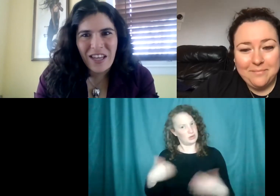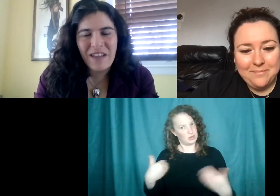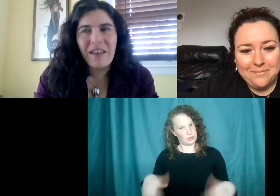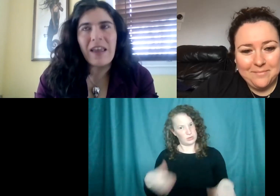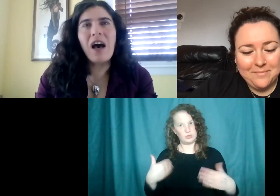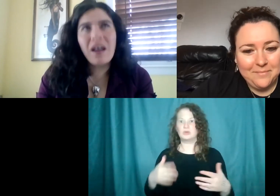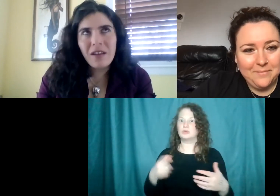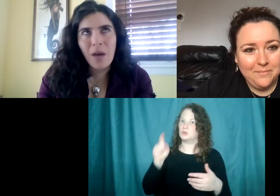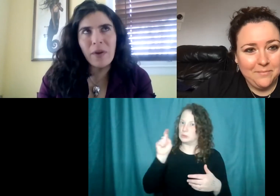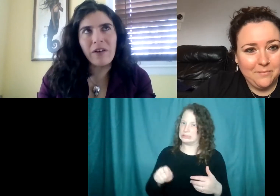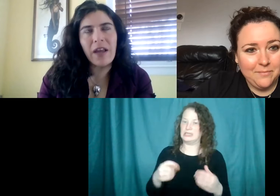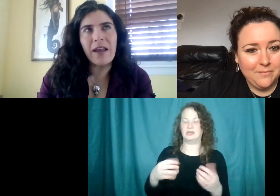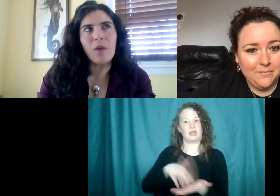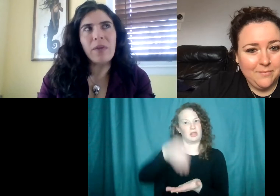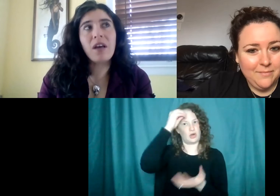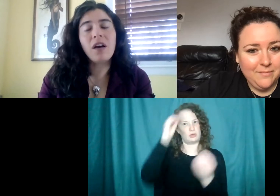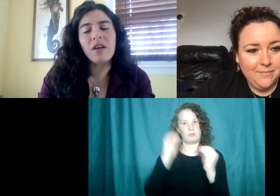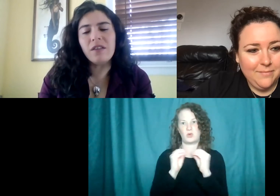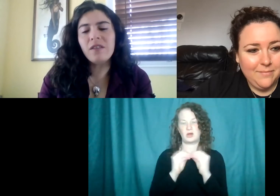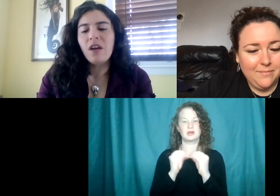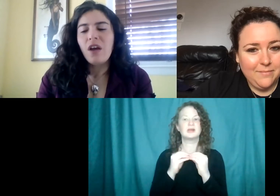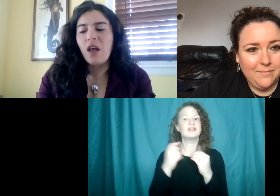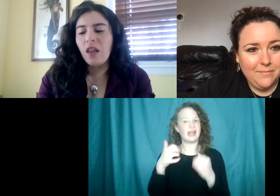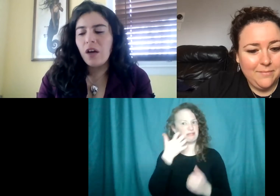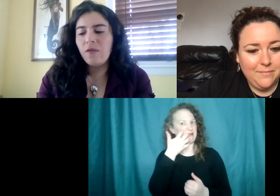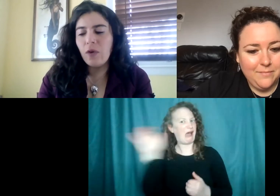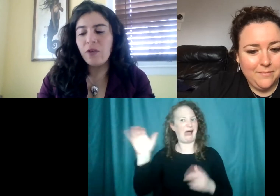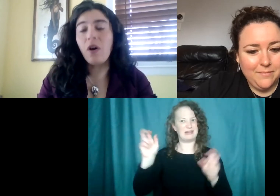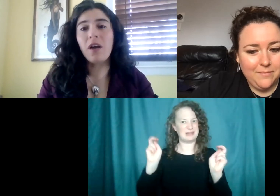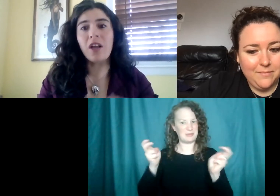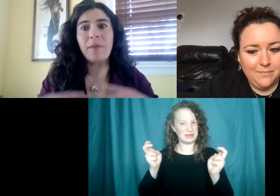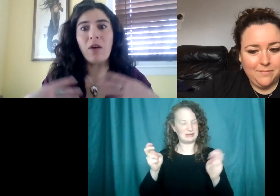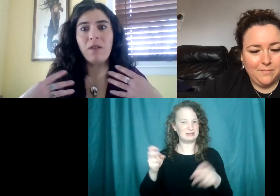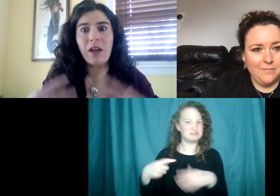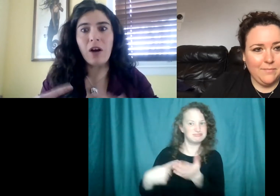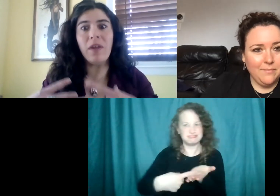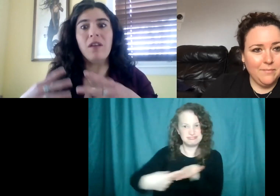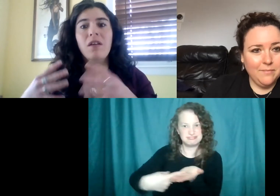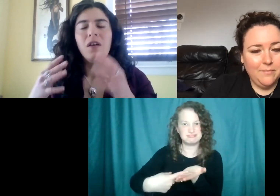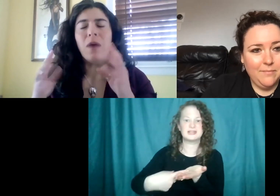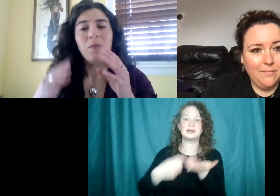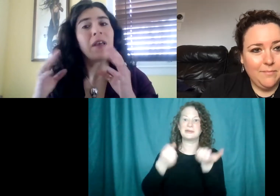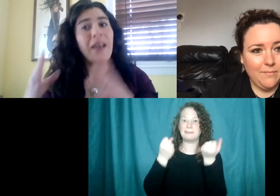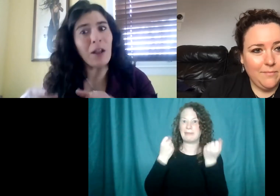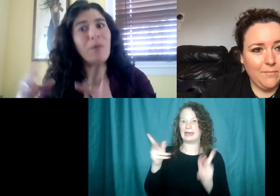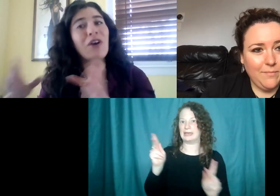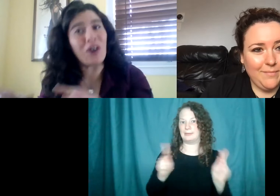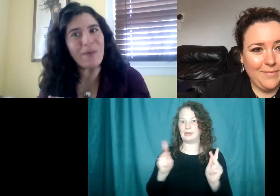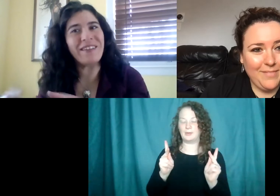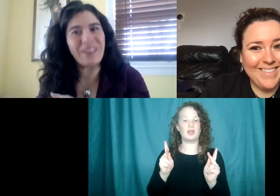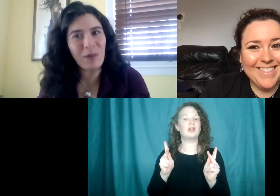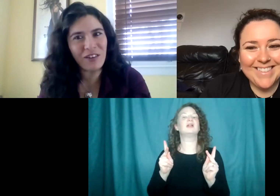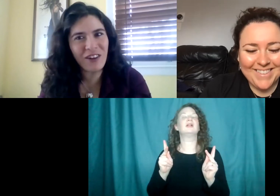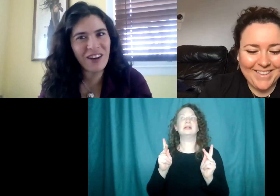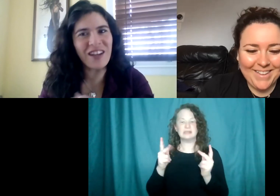And it's a hot topic right now because a lot of folks are talking about kelp